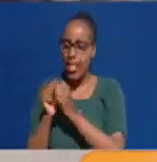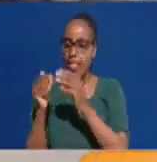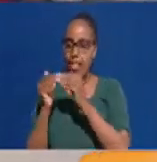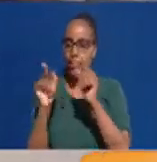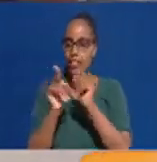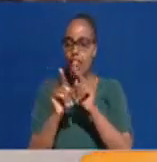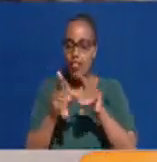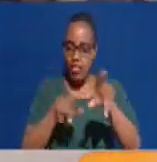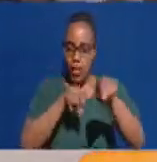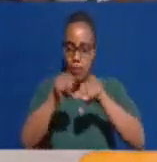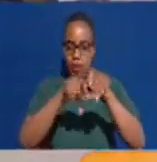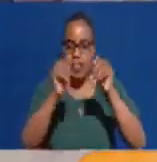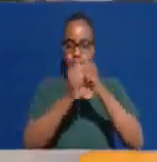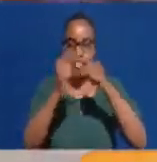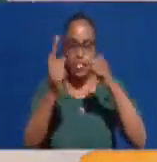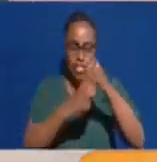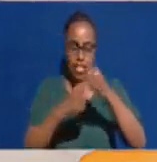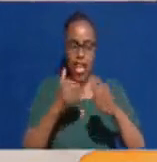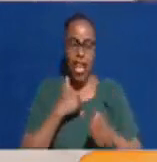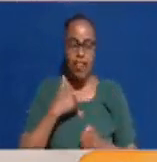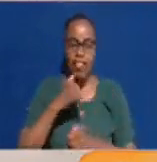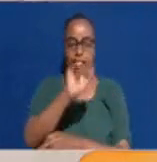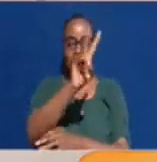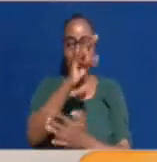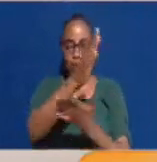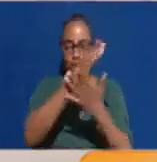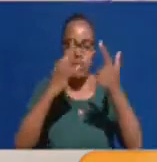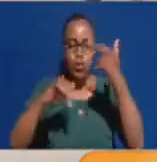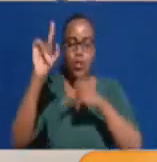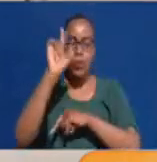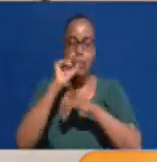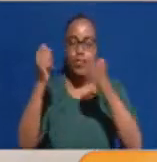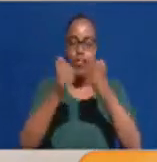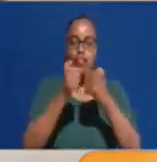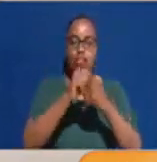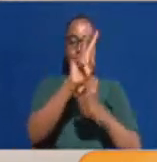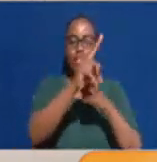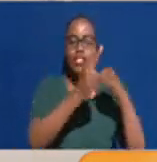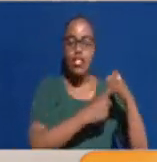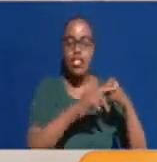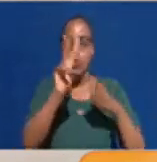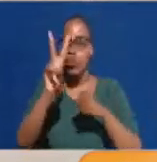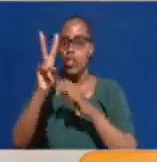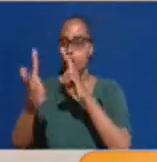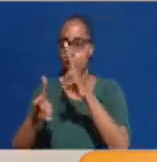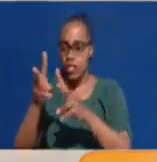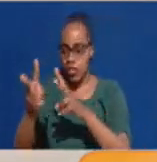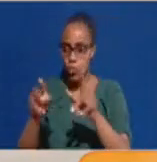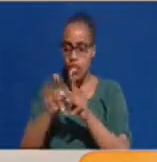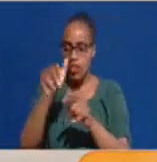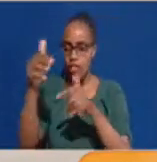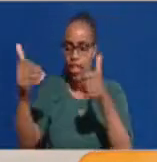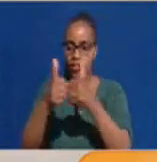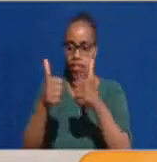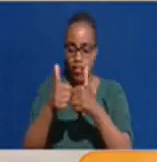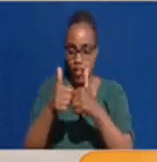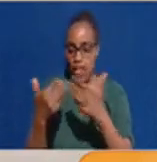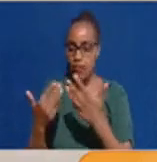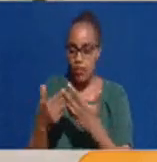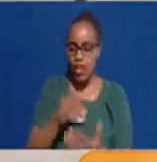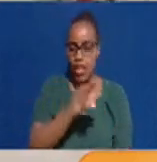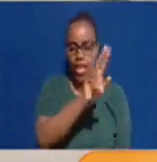dominance with a 16-10 score in the second half to win the match 26-22. In other matches, league leaders